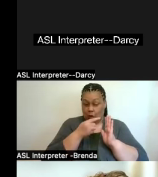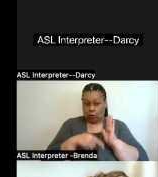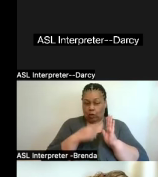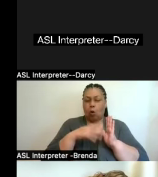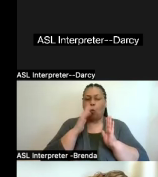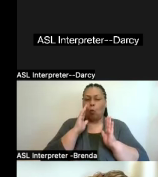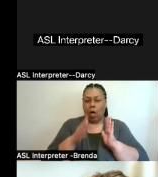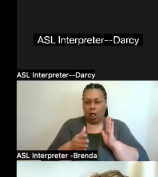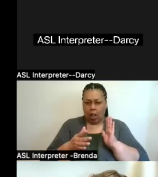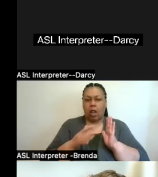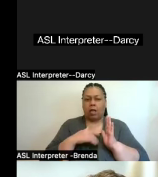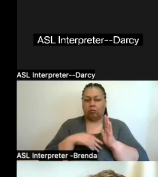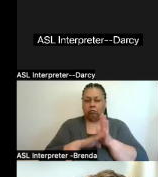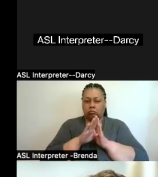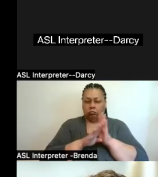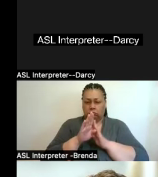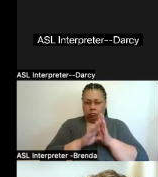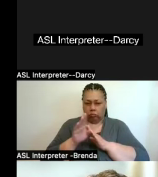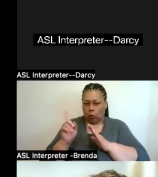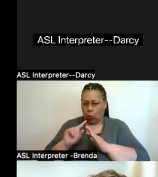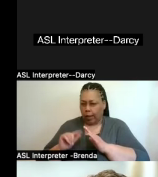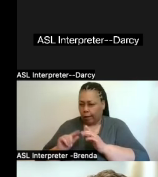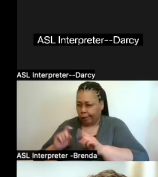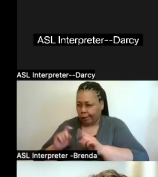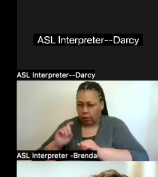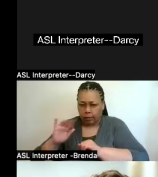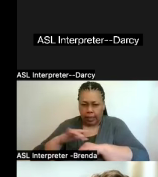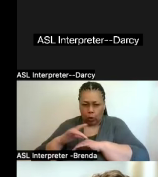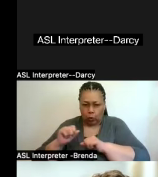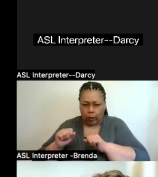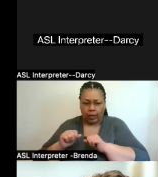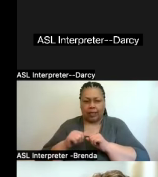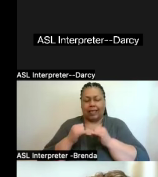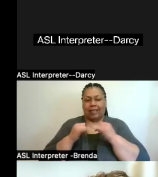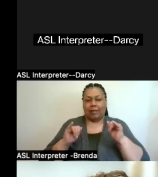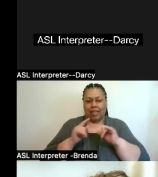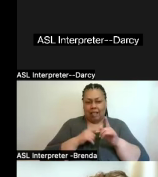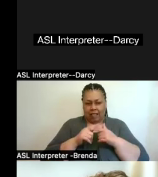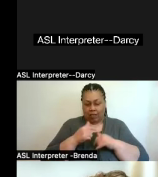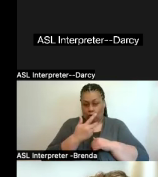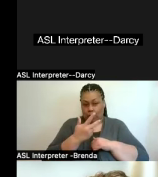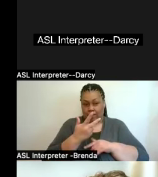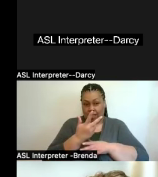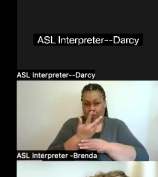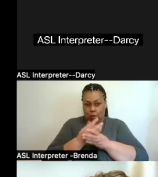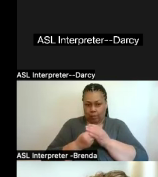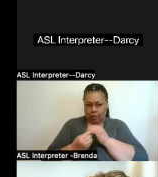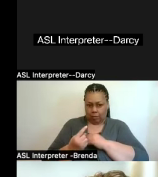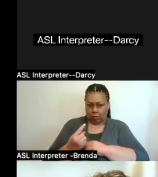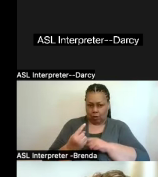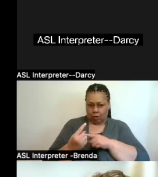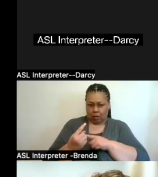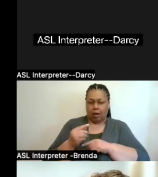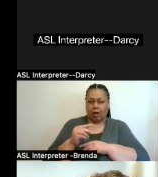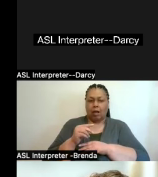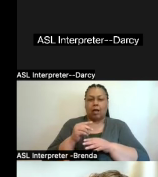develop their earthquake source estimates independently, and then these will get combined into a module